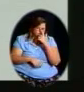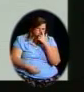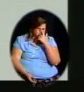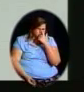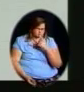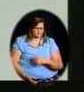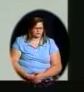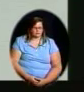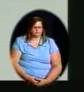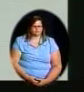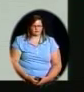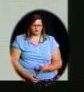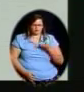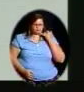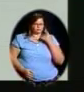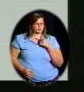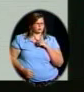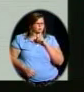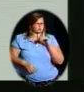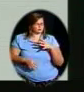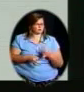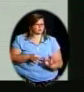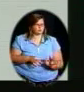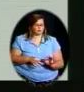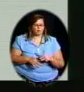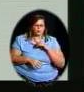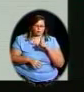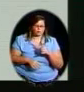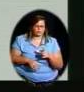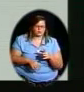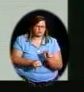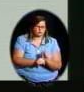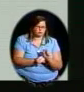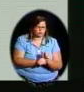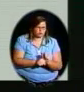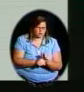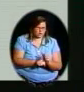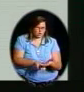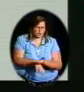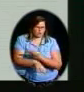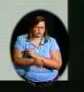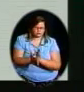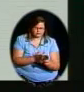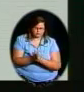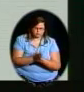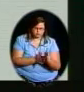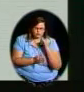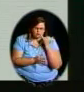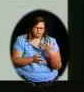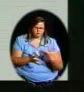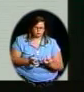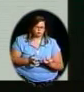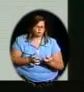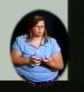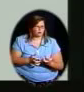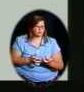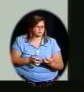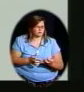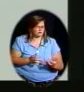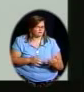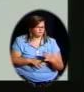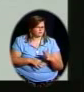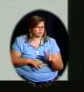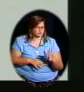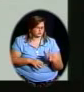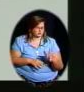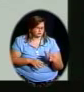wanted to get simple, we could say we're really working on increasing rigor, because in order to close the achievement gap, if you're a 7th grader and you're reading on